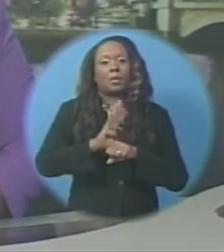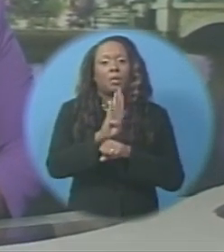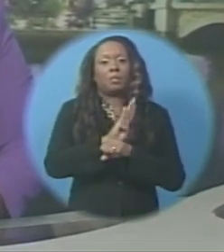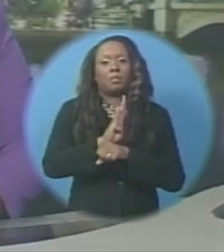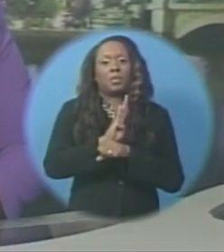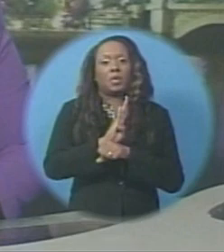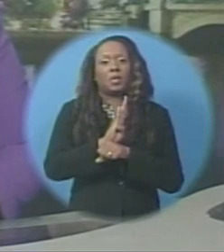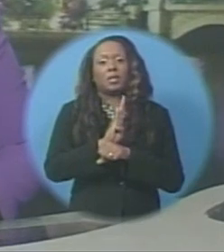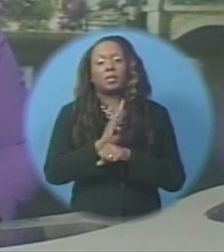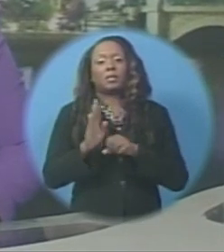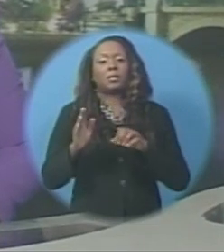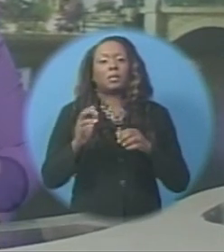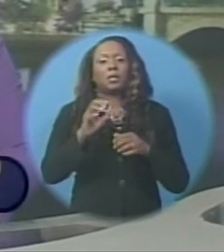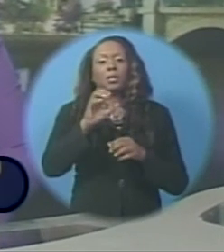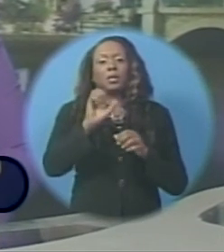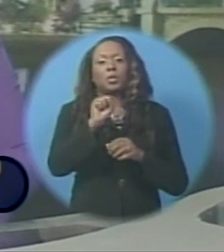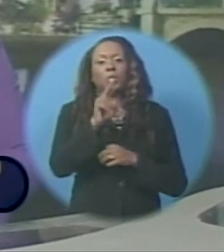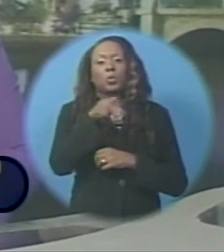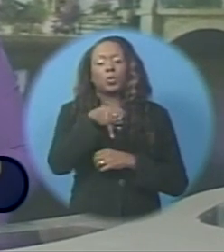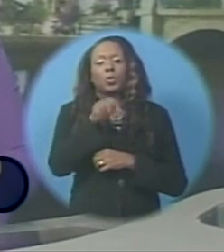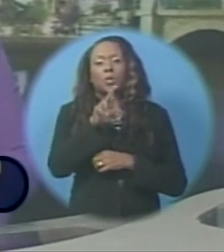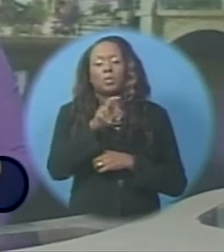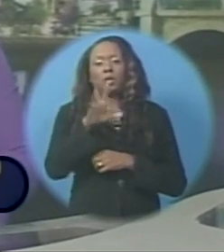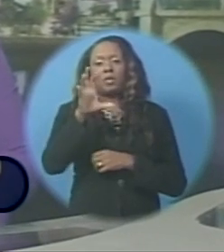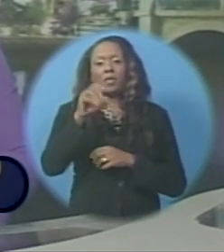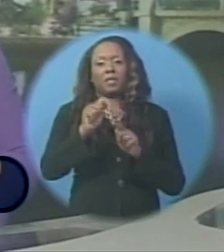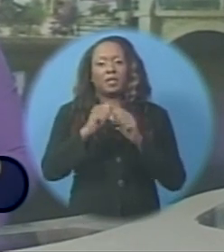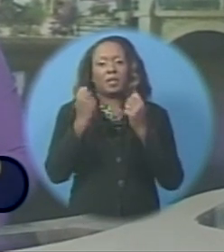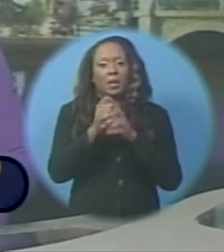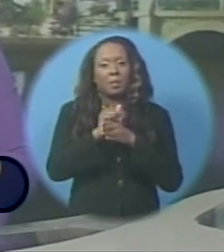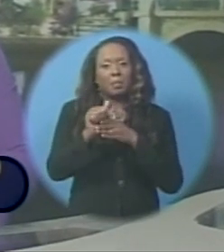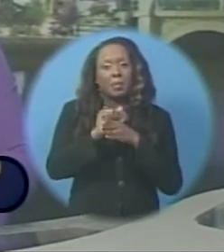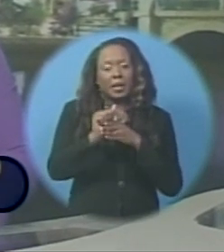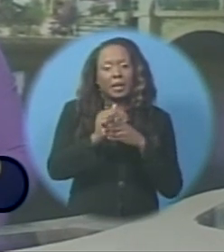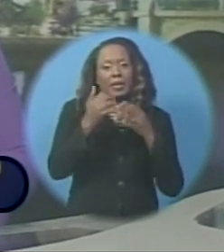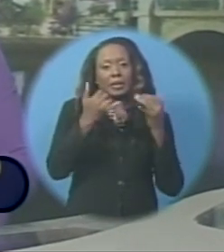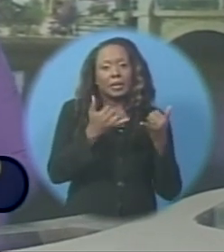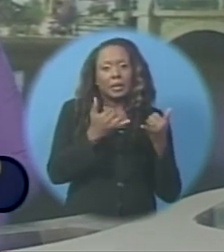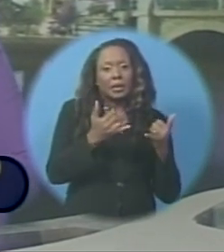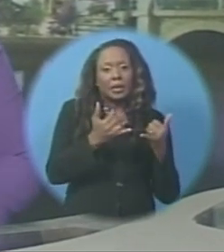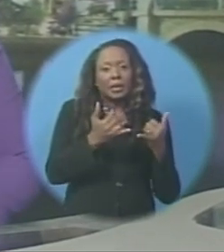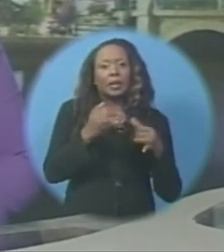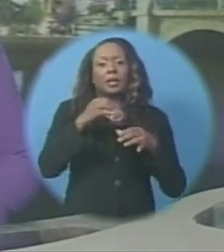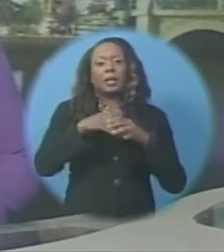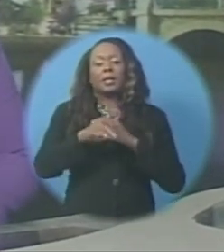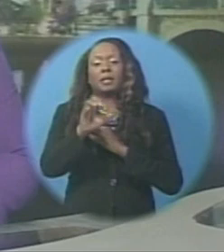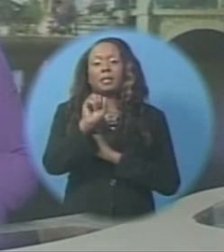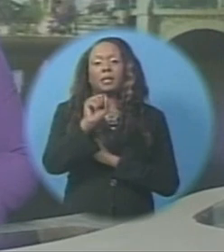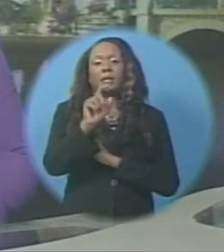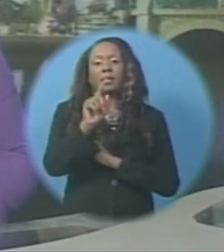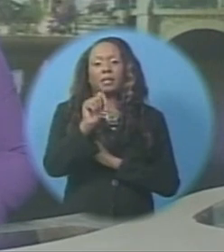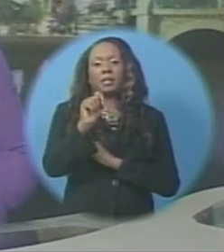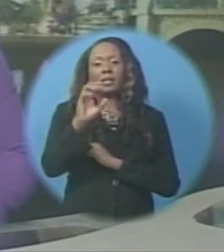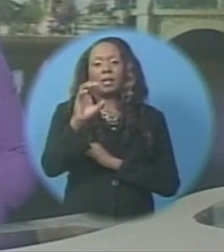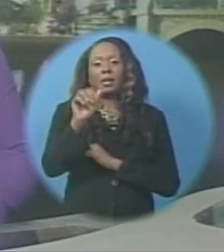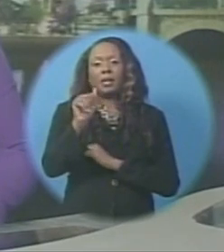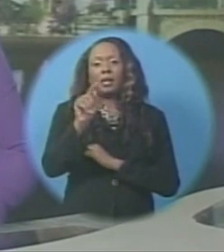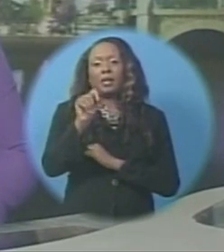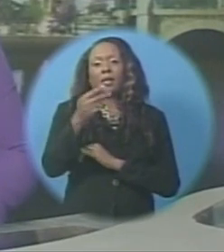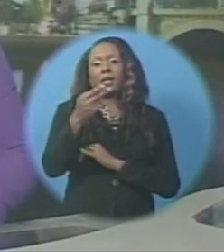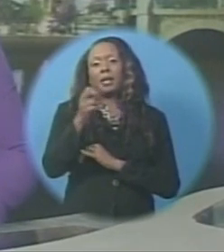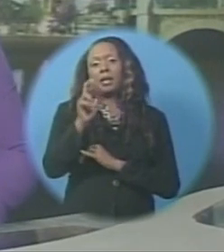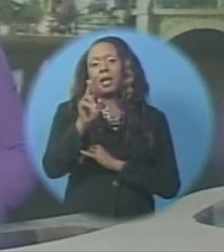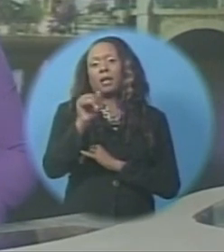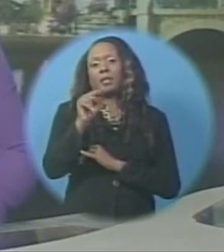squad warmed up their skills today in a practice match between Jason Holders 11 and Omar Phillips 11 at the St. Catherine Cricket Ground.